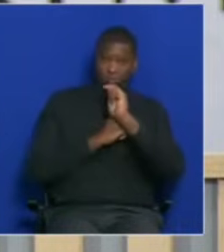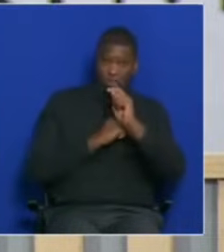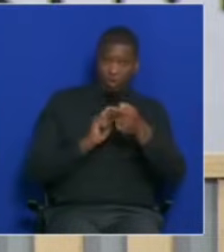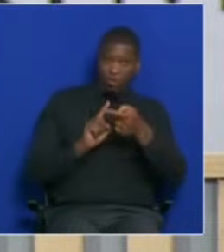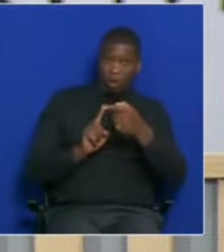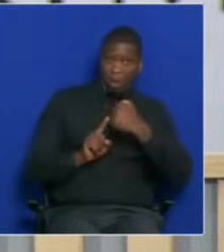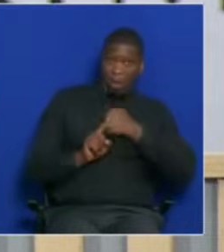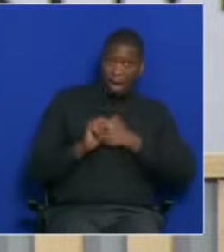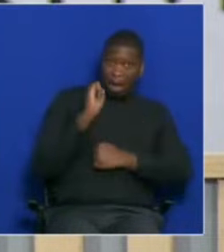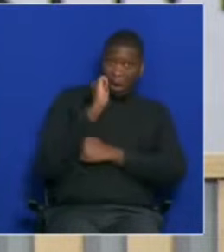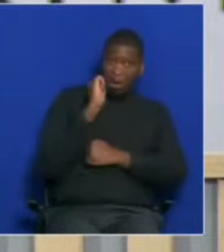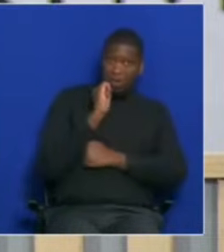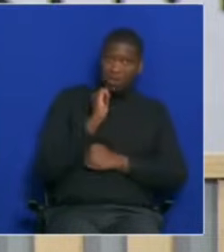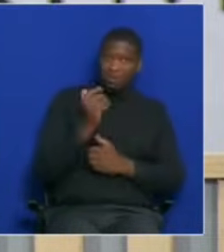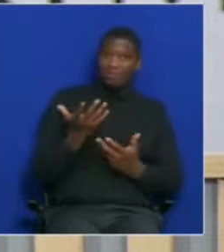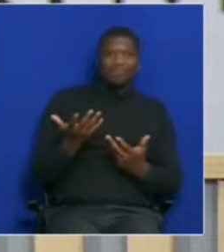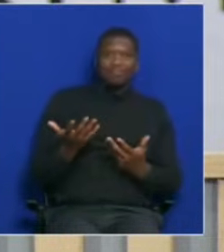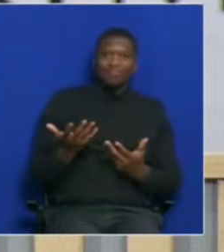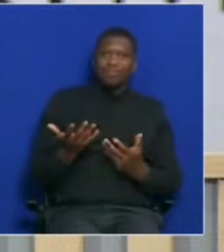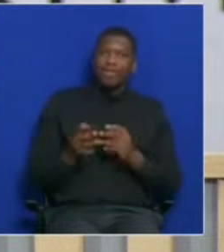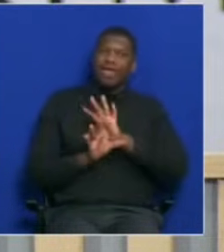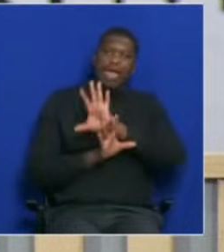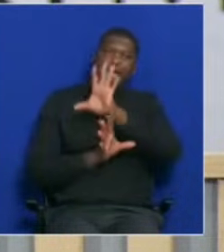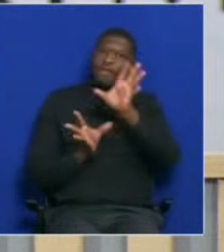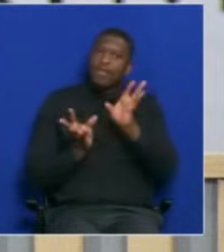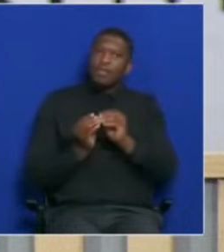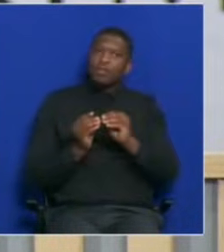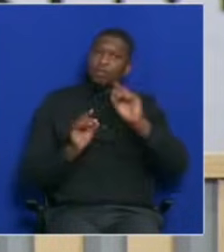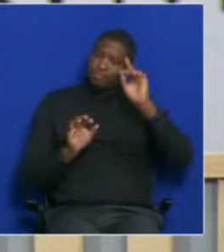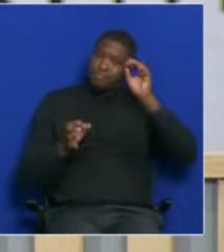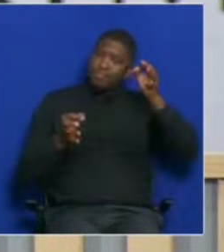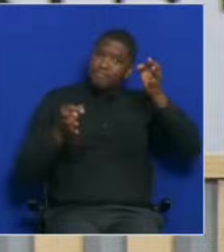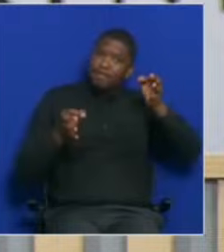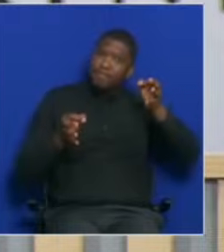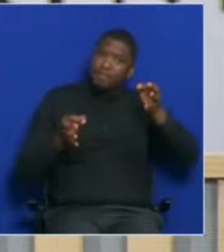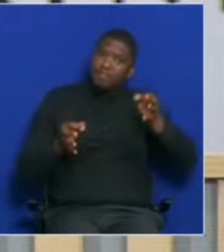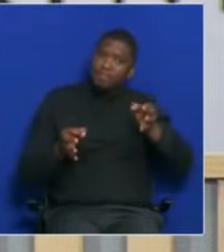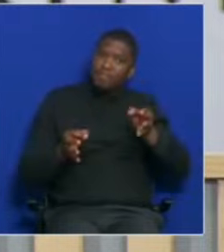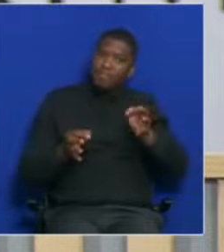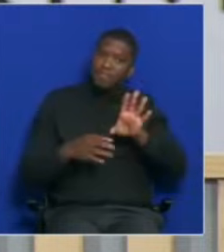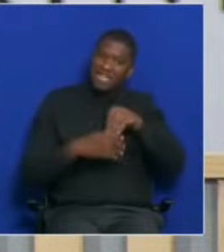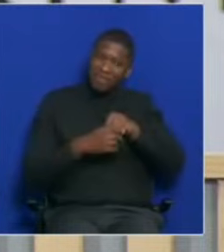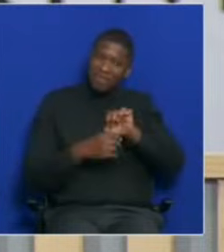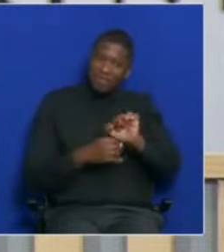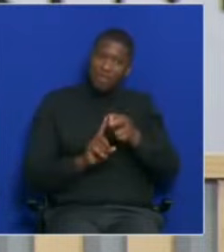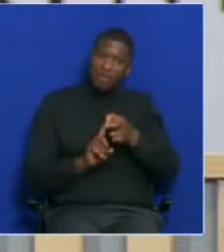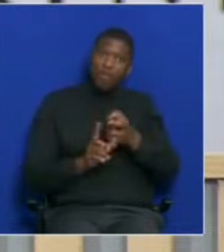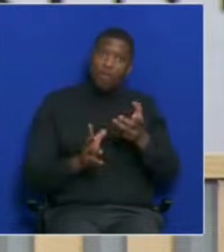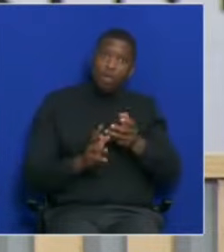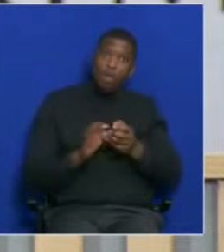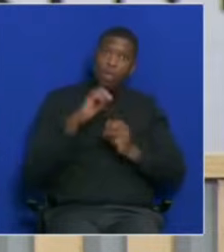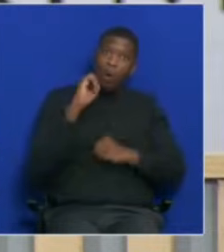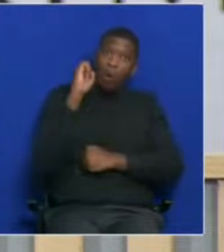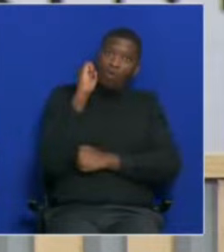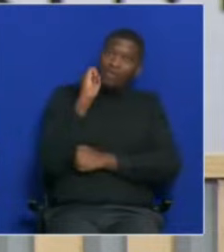All decisions relating to it were directed from that office,